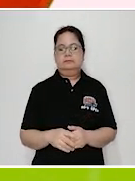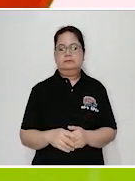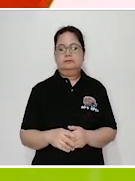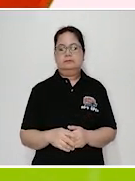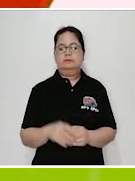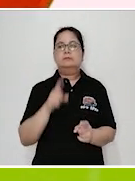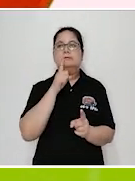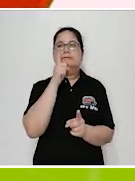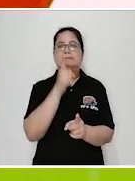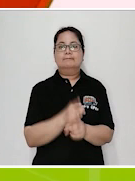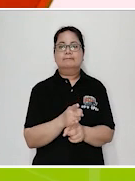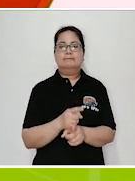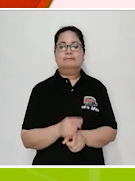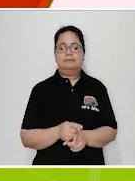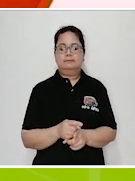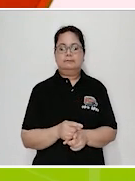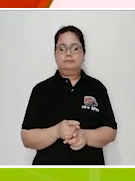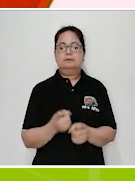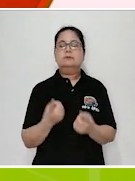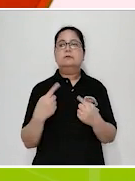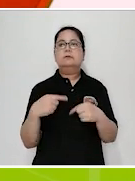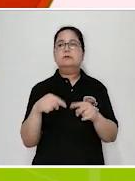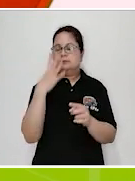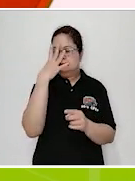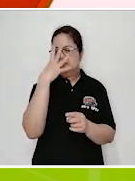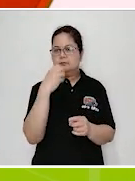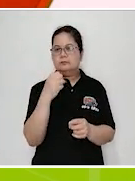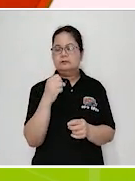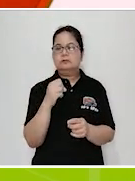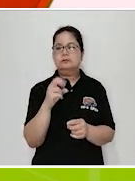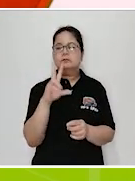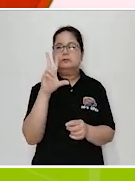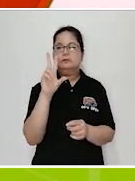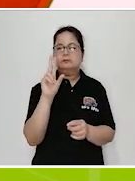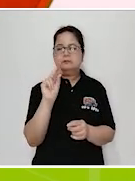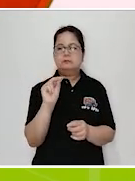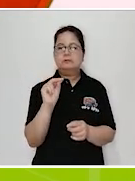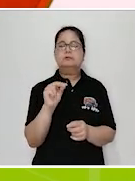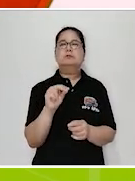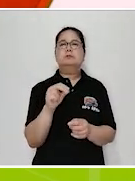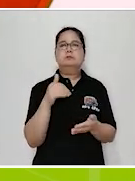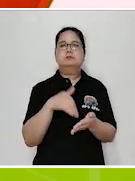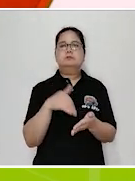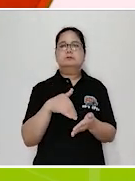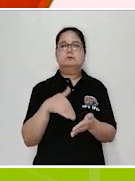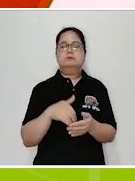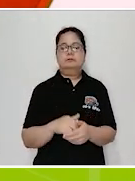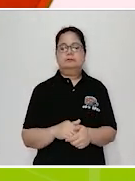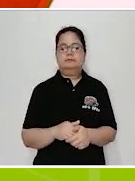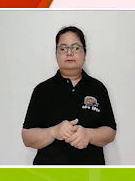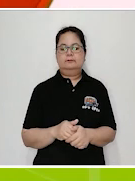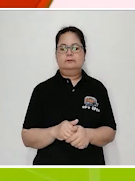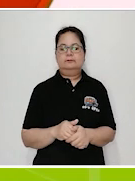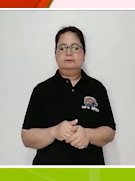That is correct. She goes to sleep without studying for the test.